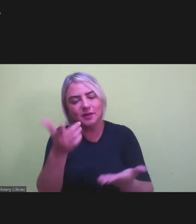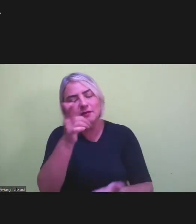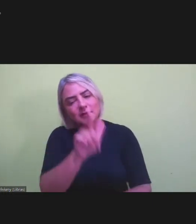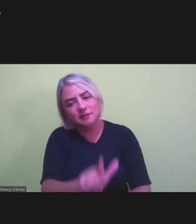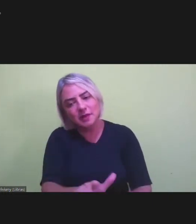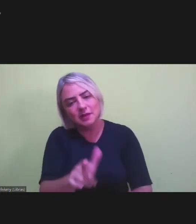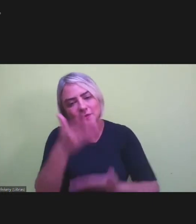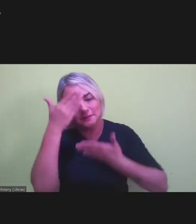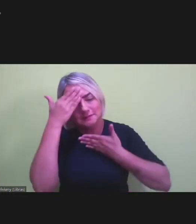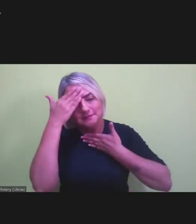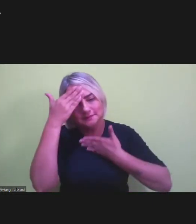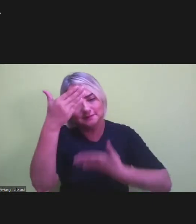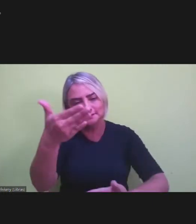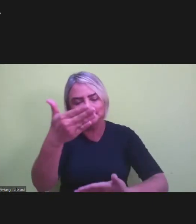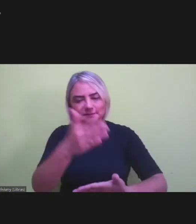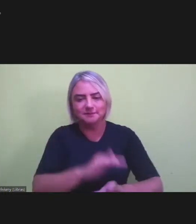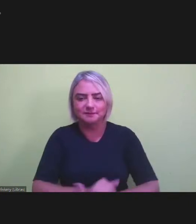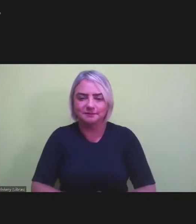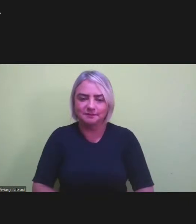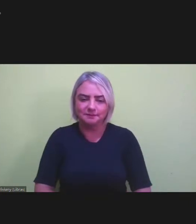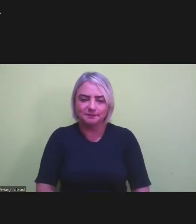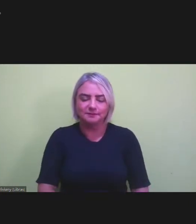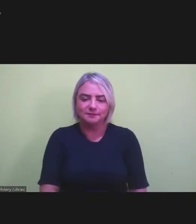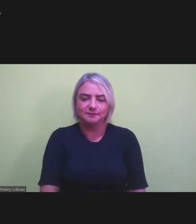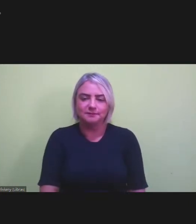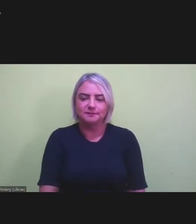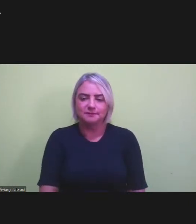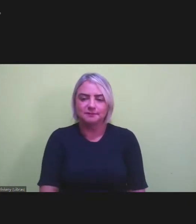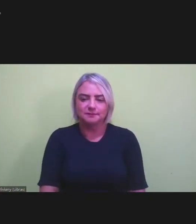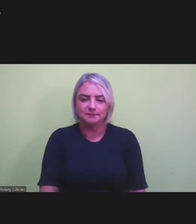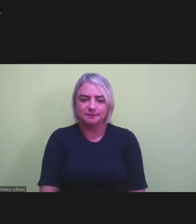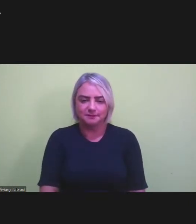we leave here once again our thank you.